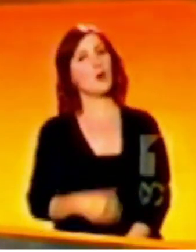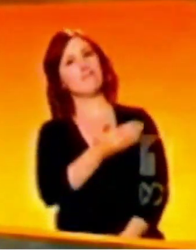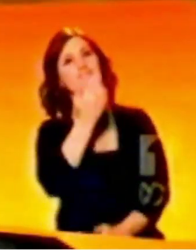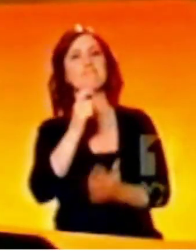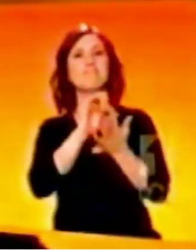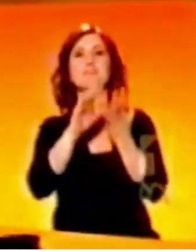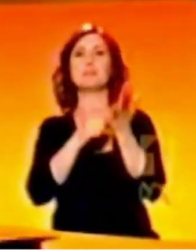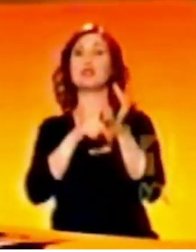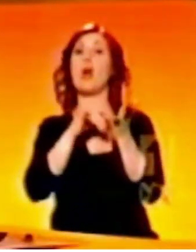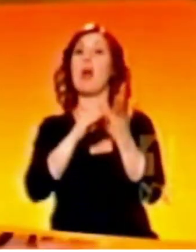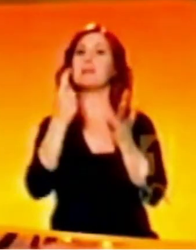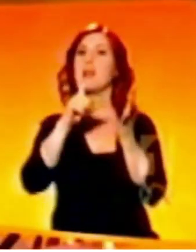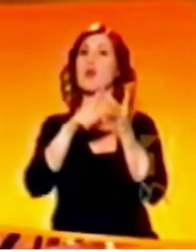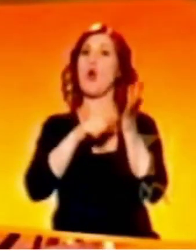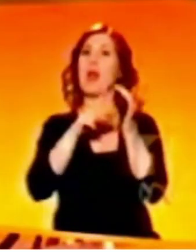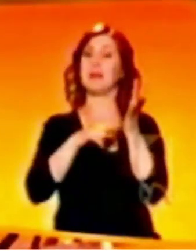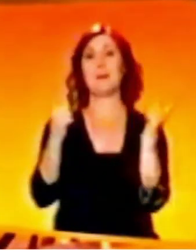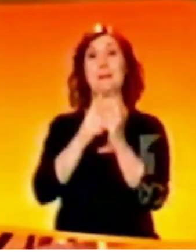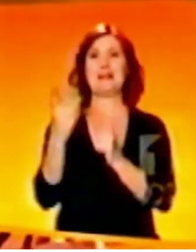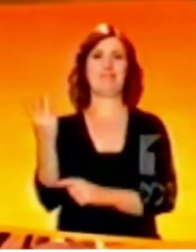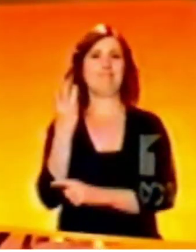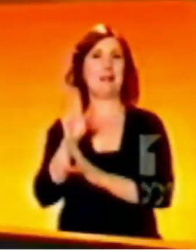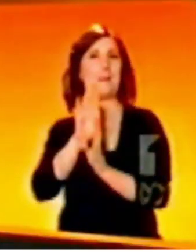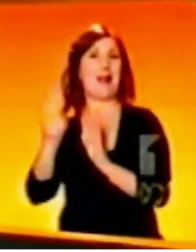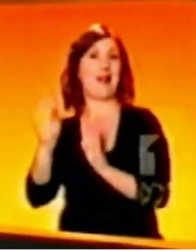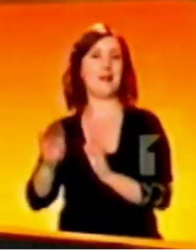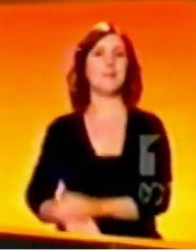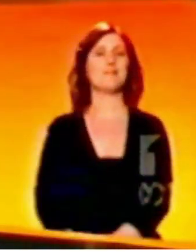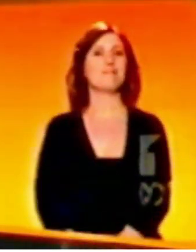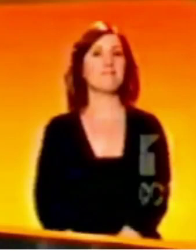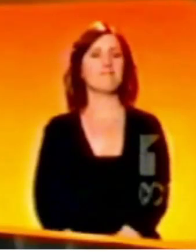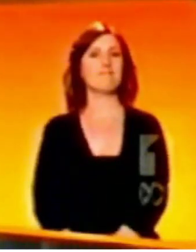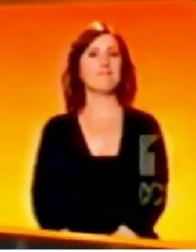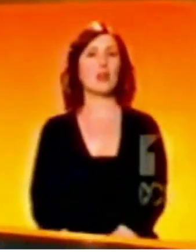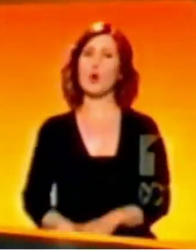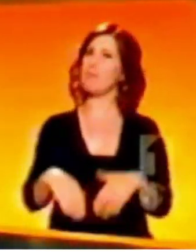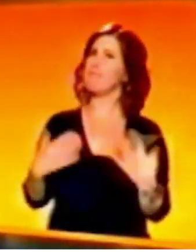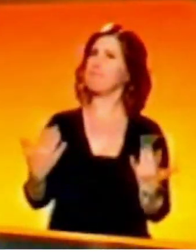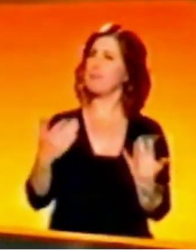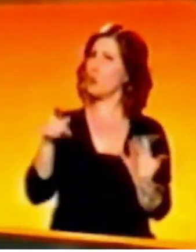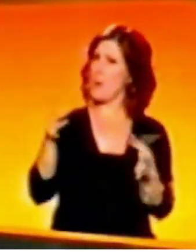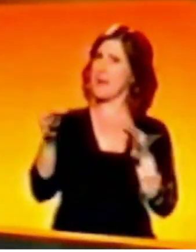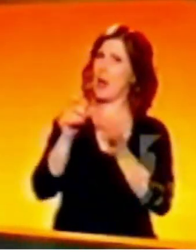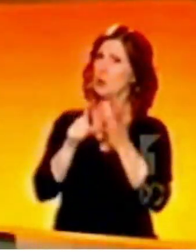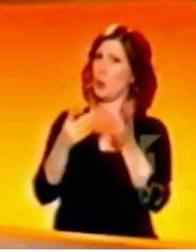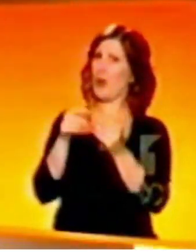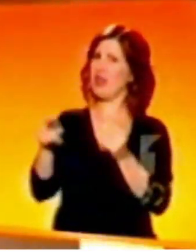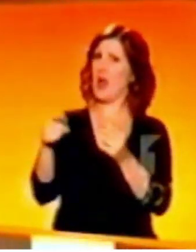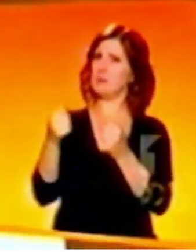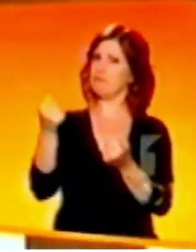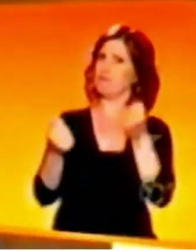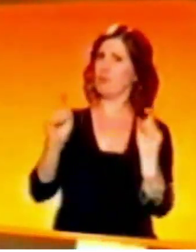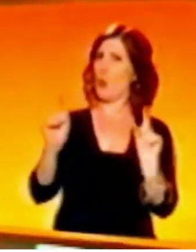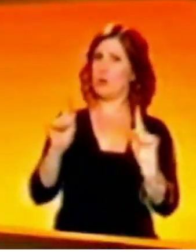And Charles and Colin come over to the panel. And have a say. What are you intending to do with